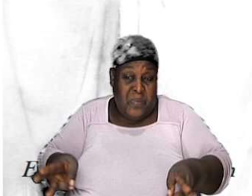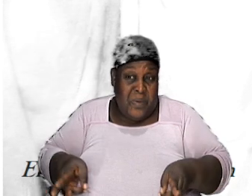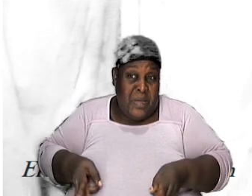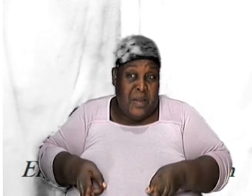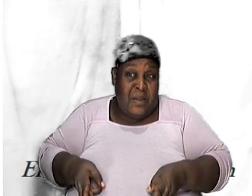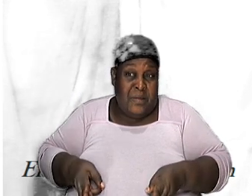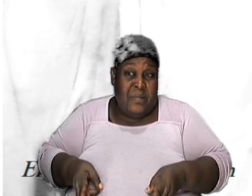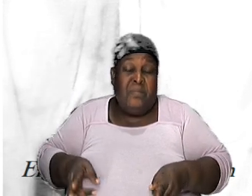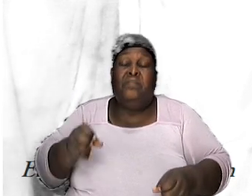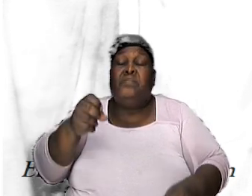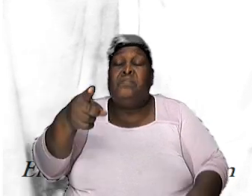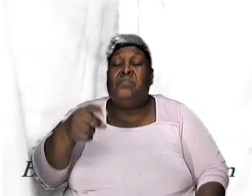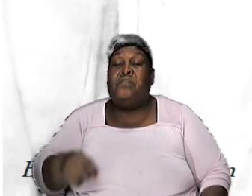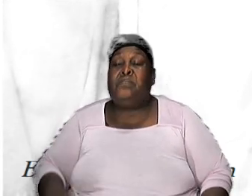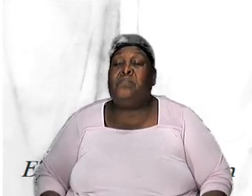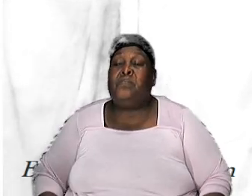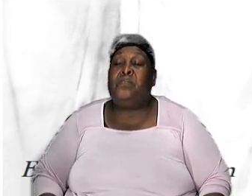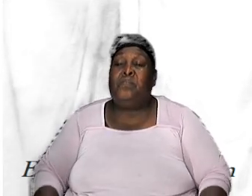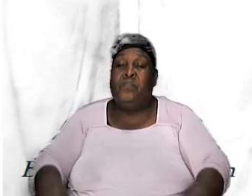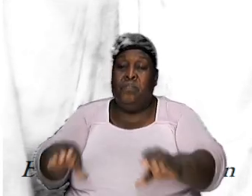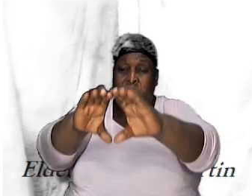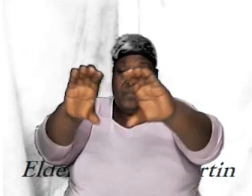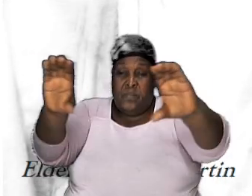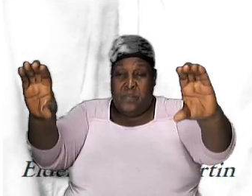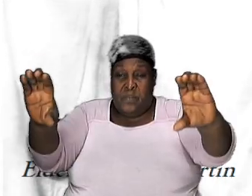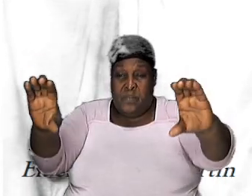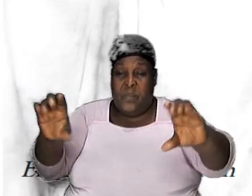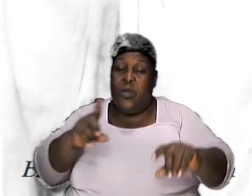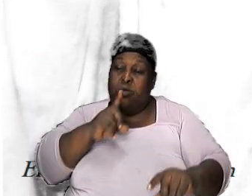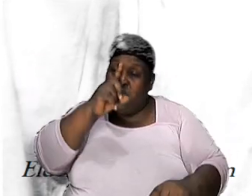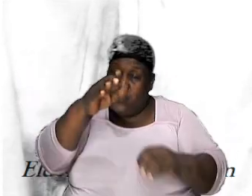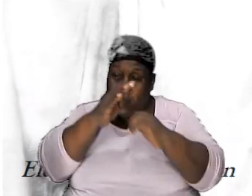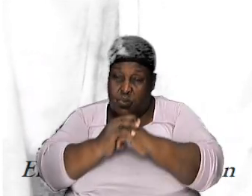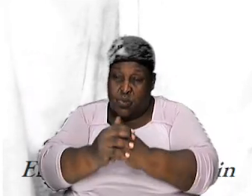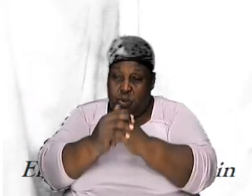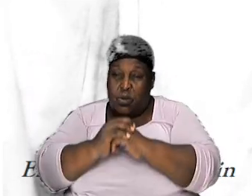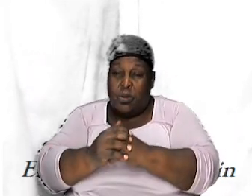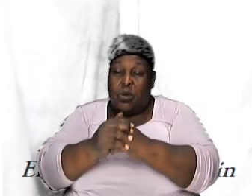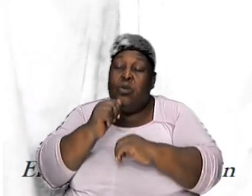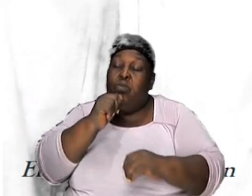the slides in the one that says the true worship, the woman at the well.